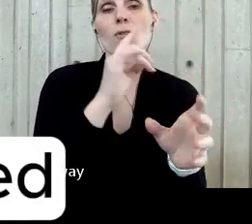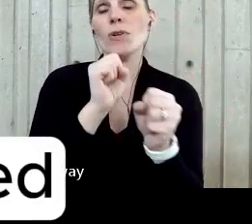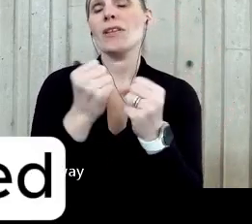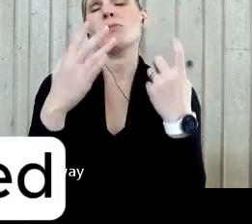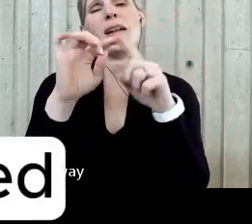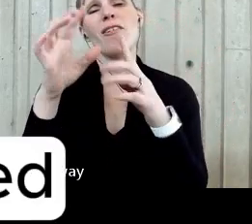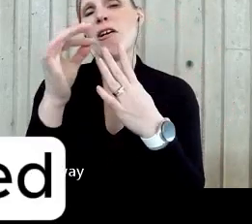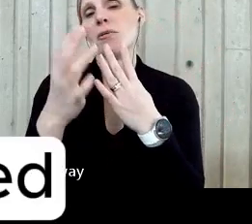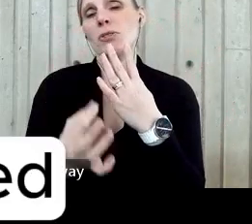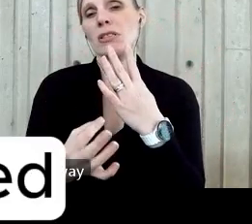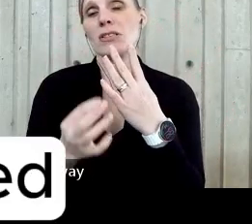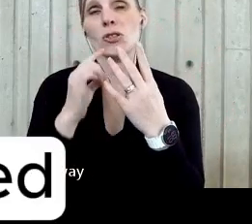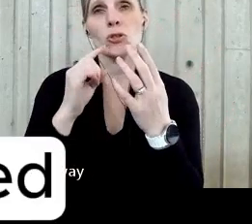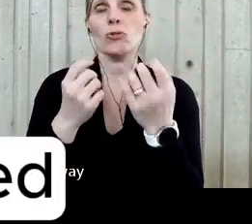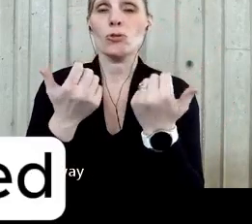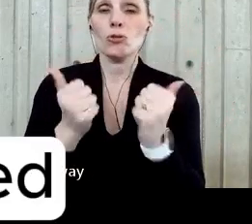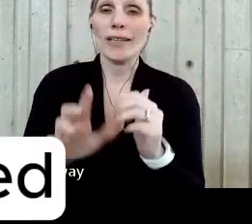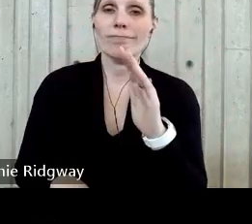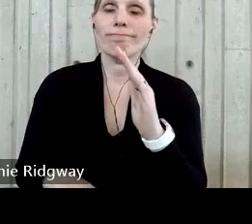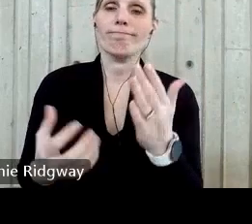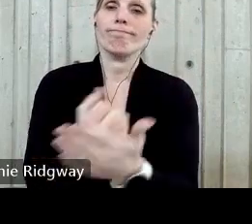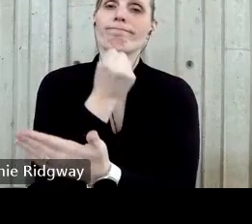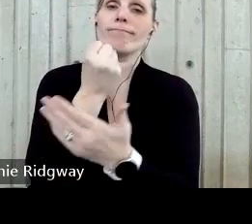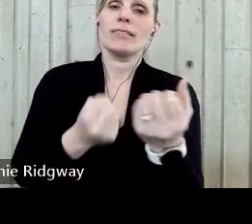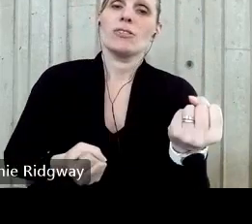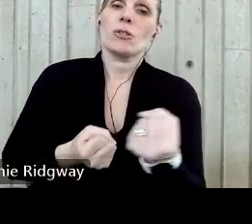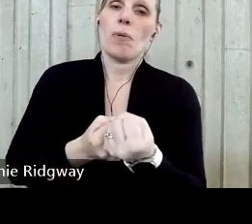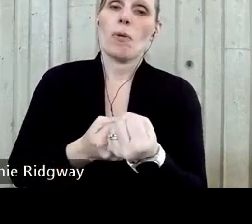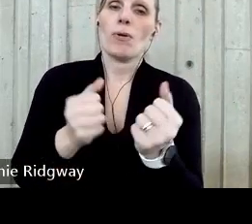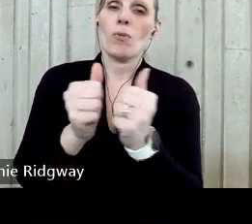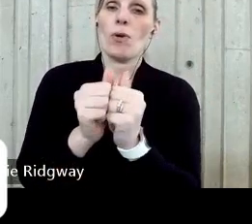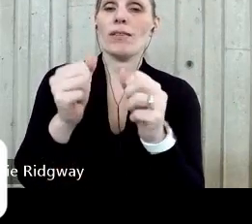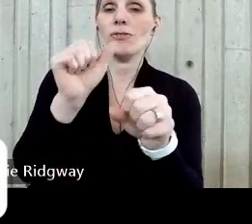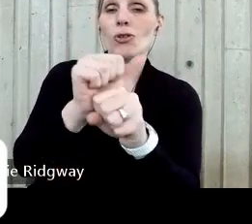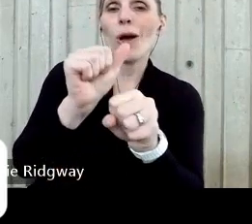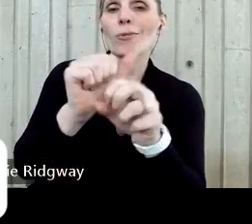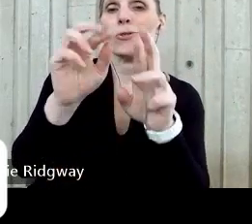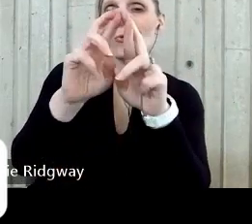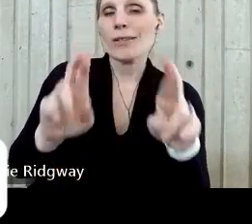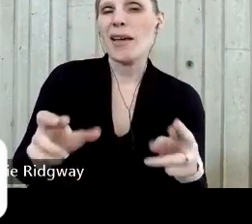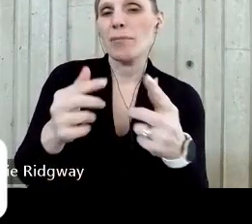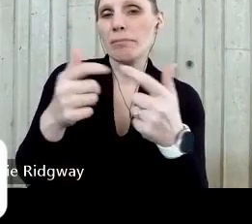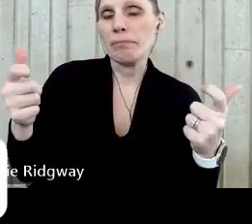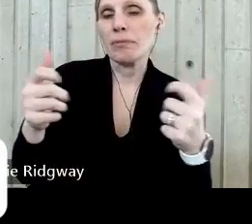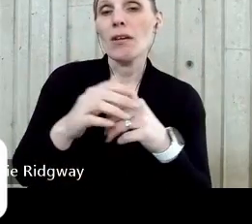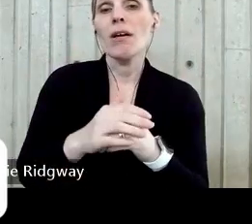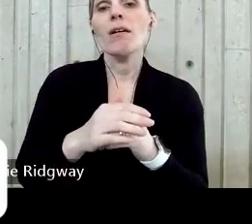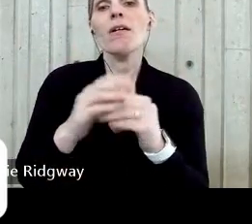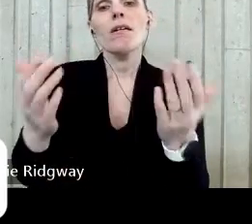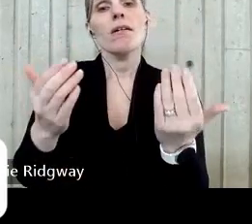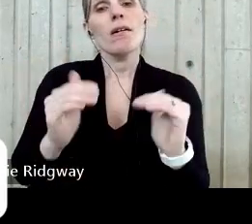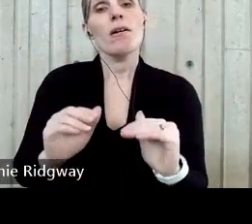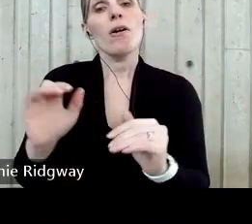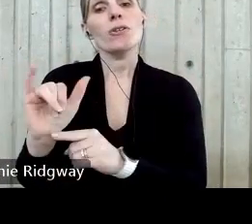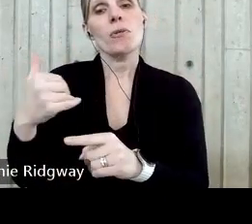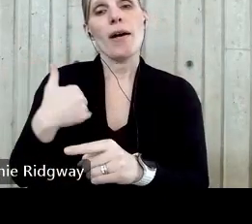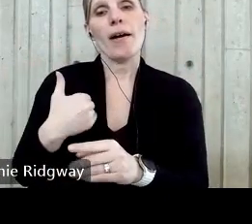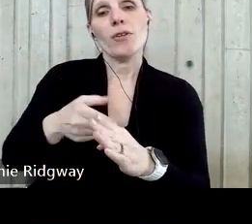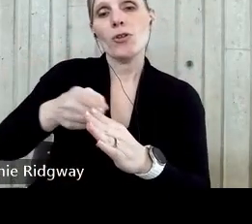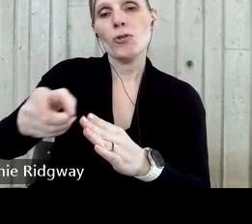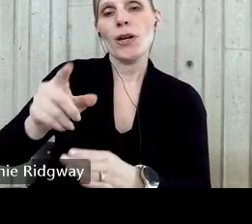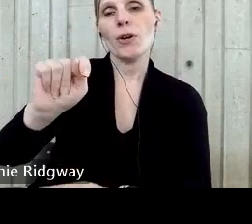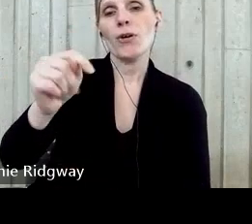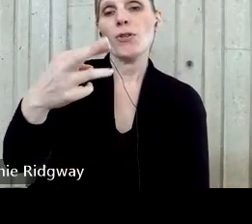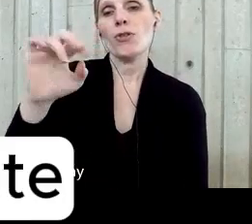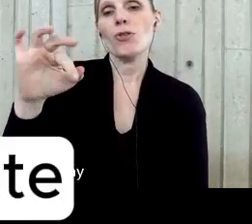possible for students to get the support that they need in a quick matter. We also have our Career Threads boutique, which runs from